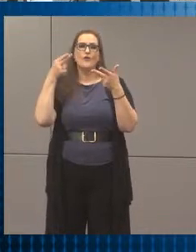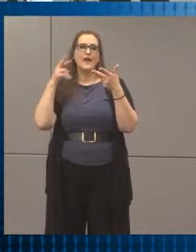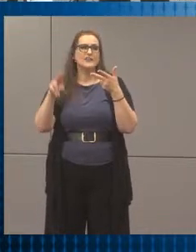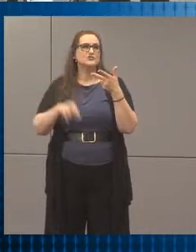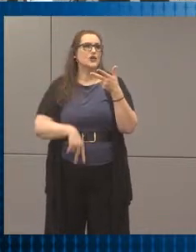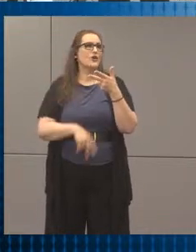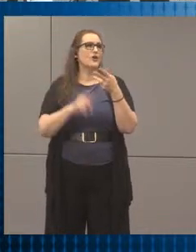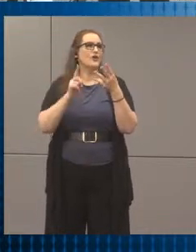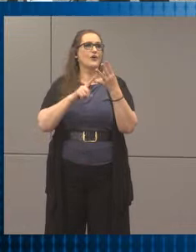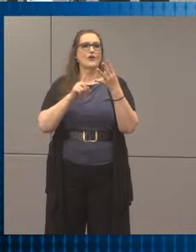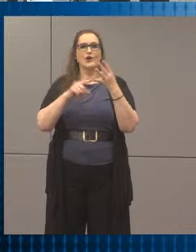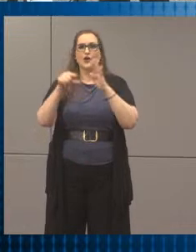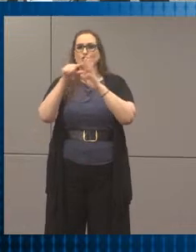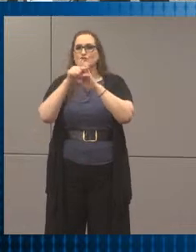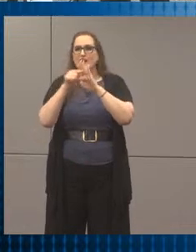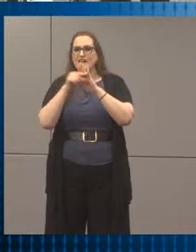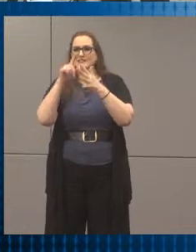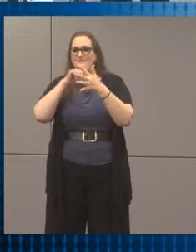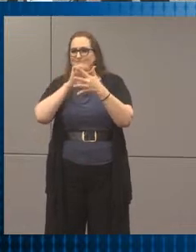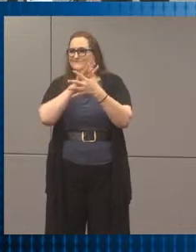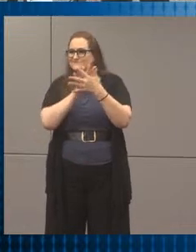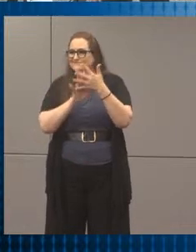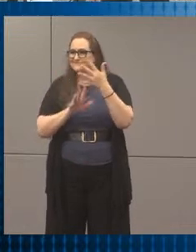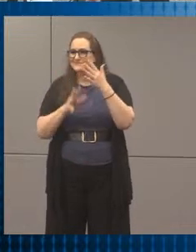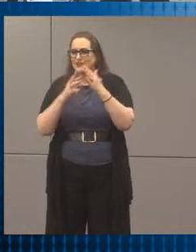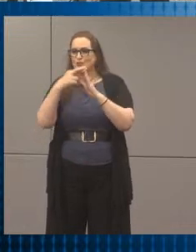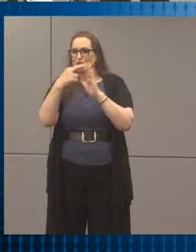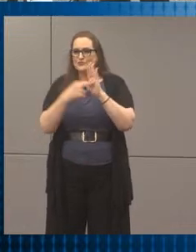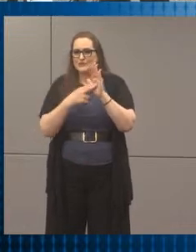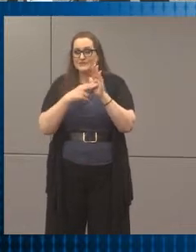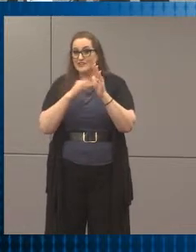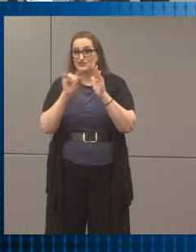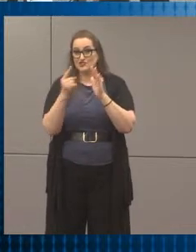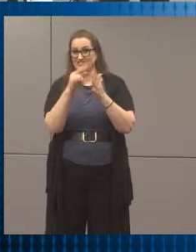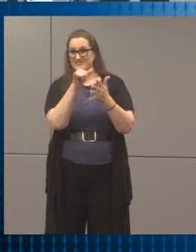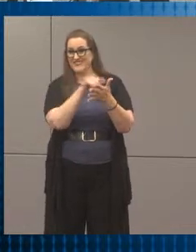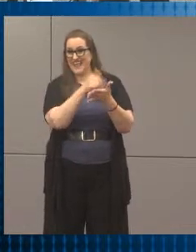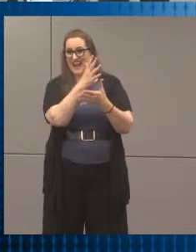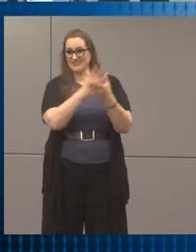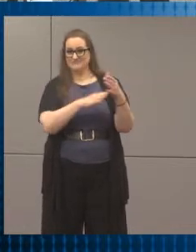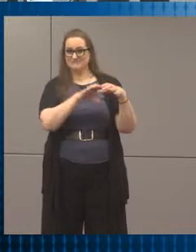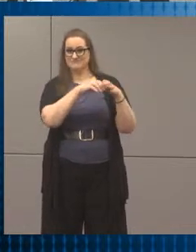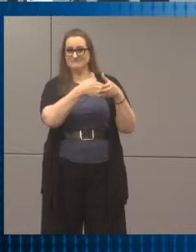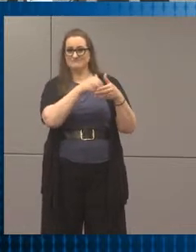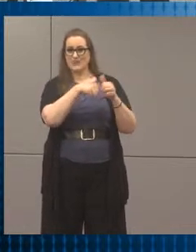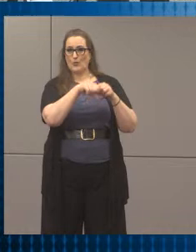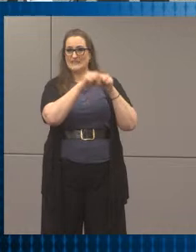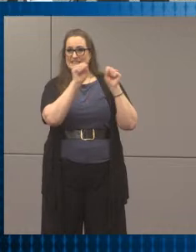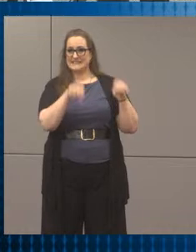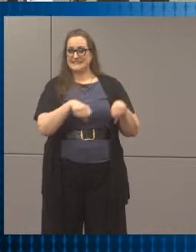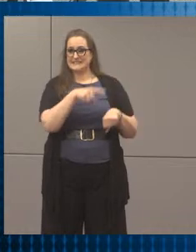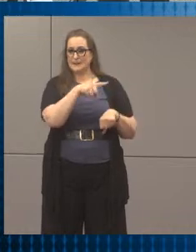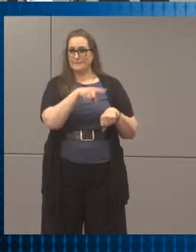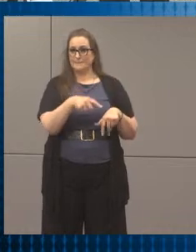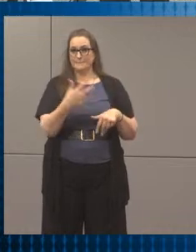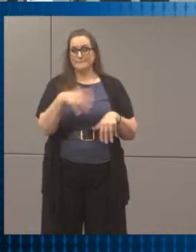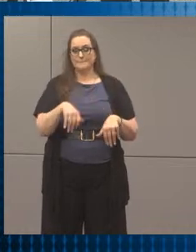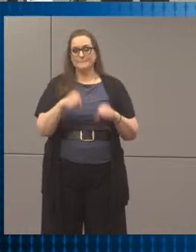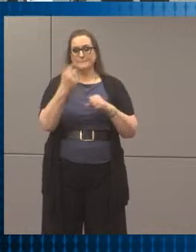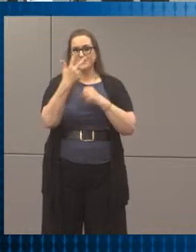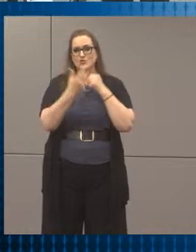all the grades go, et cetera, where students register for classes. That's just that one system. It takes 3